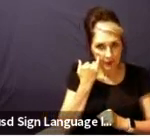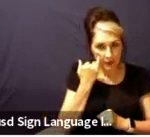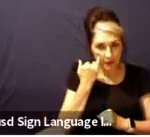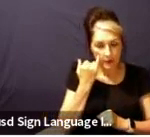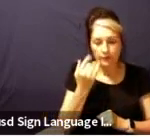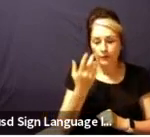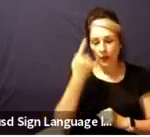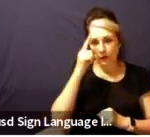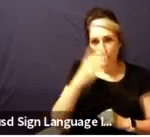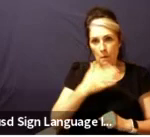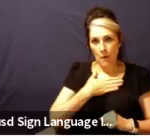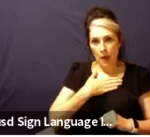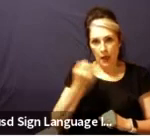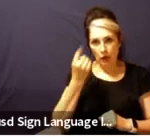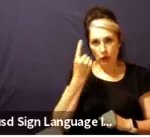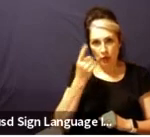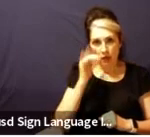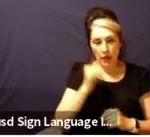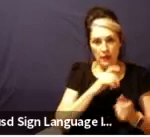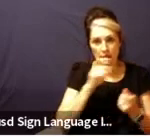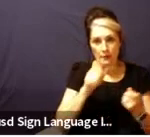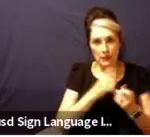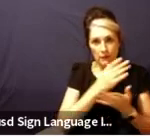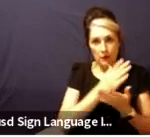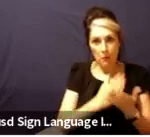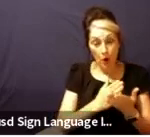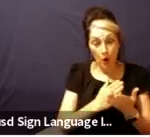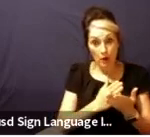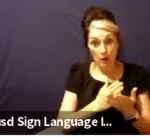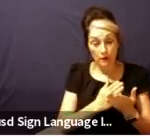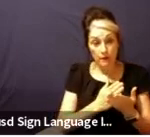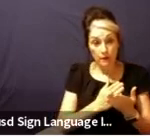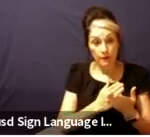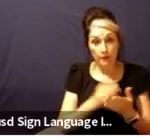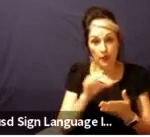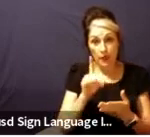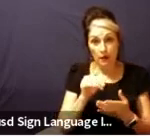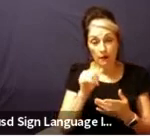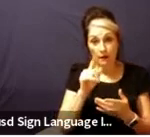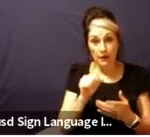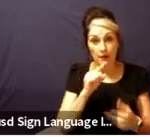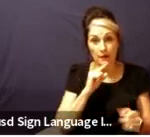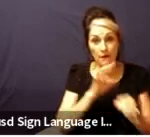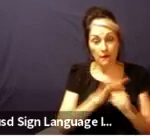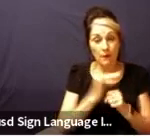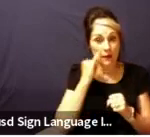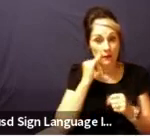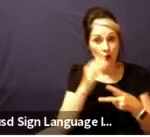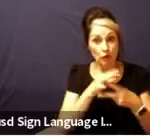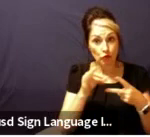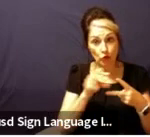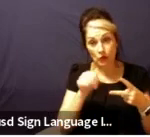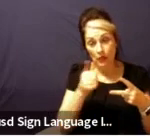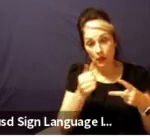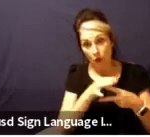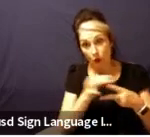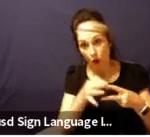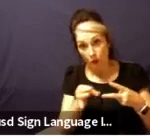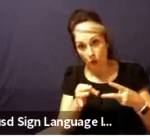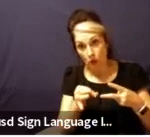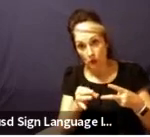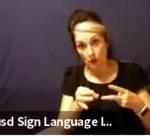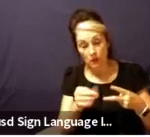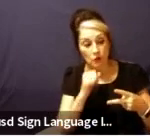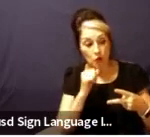so from my understanding on that particular portion of data confirmation, if you chose one of the other options besides